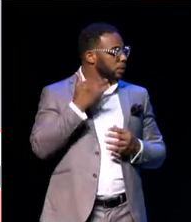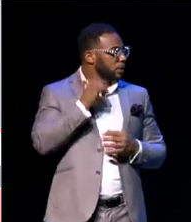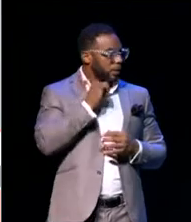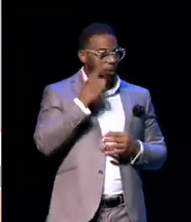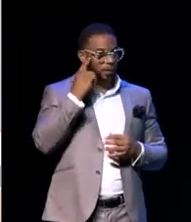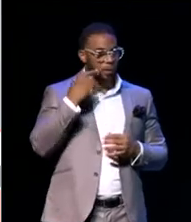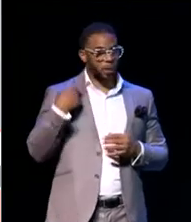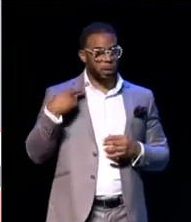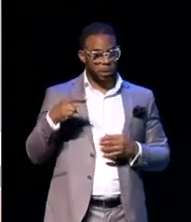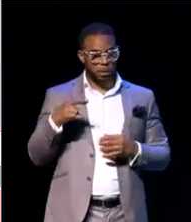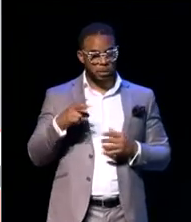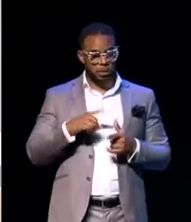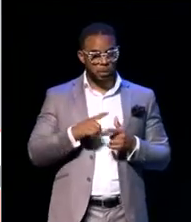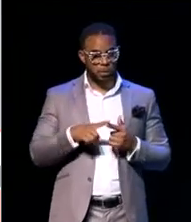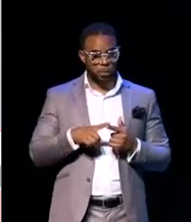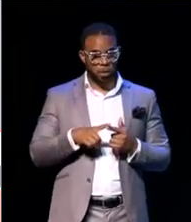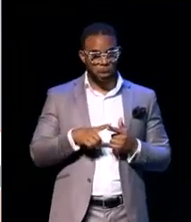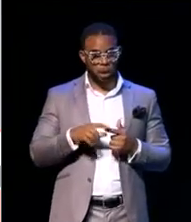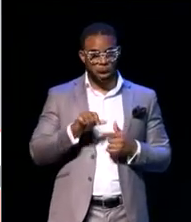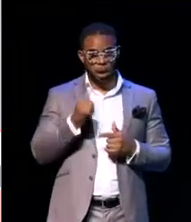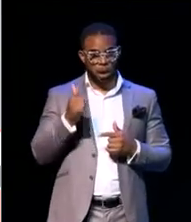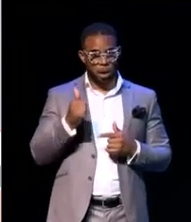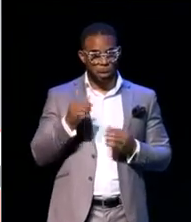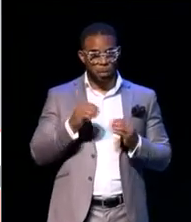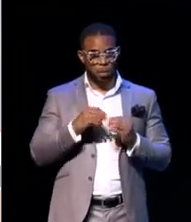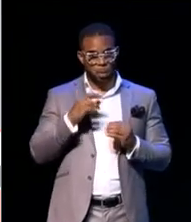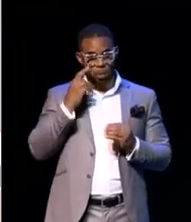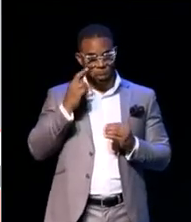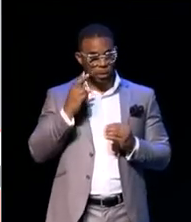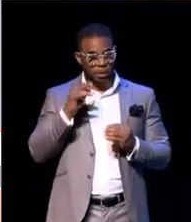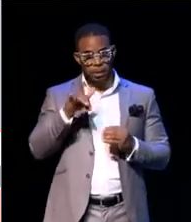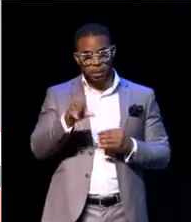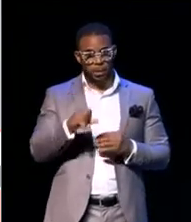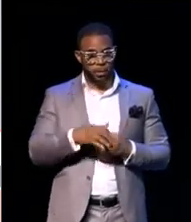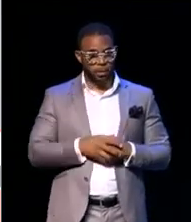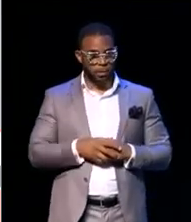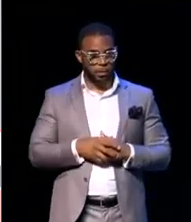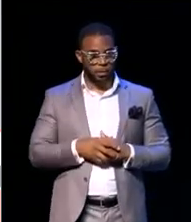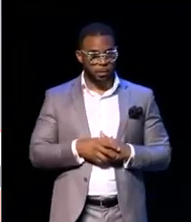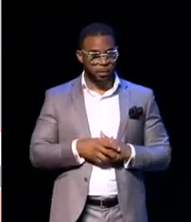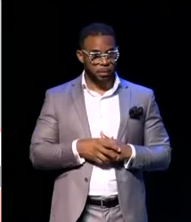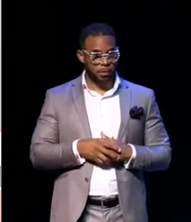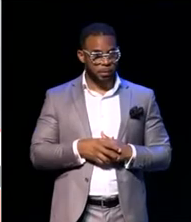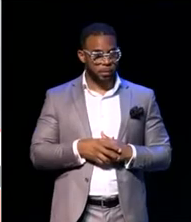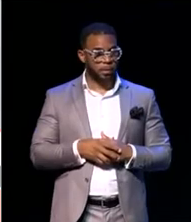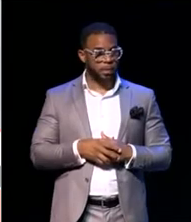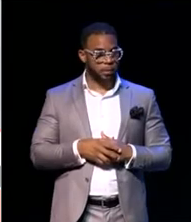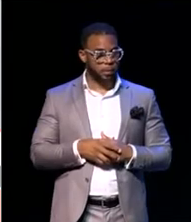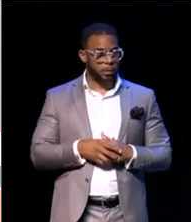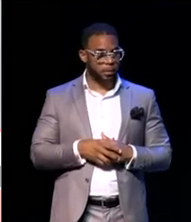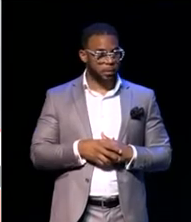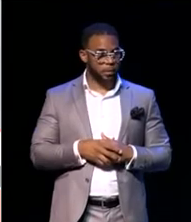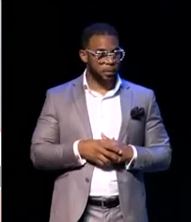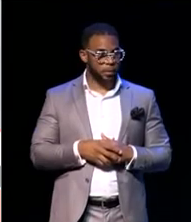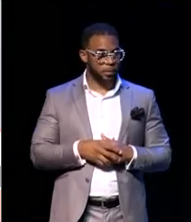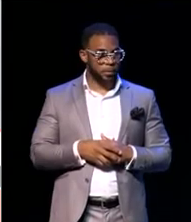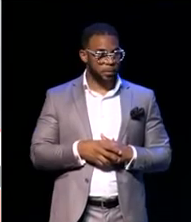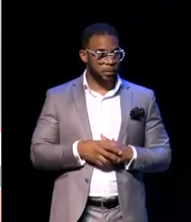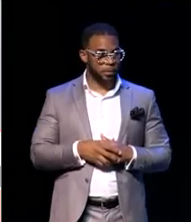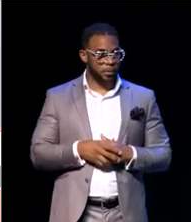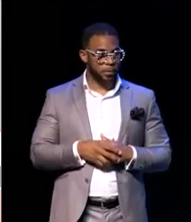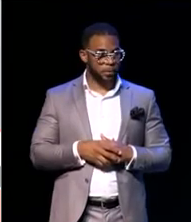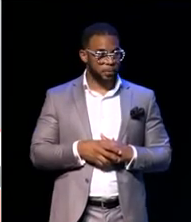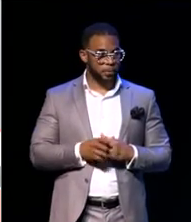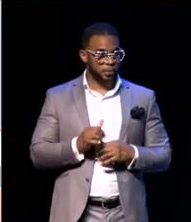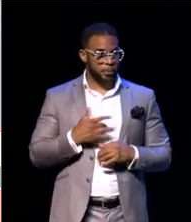not for a religious or other moral reason, yes. Okay. And then